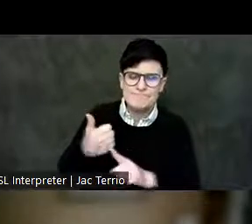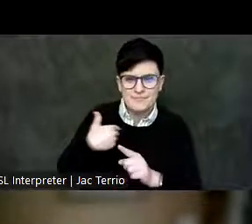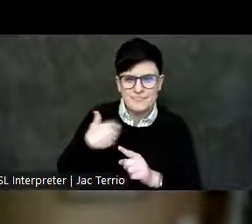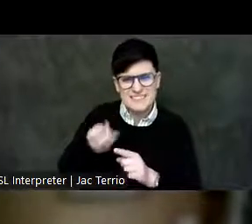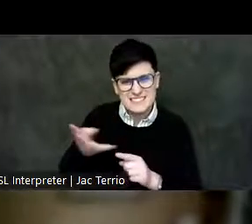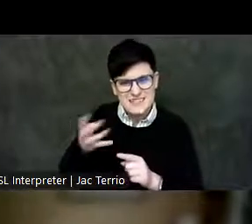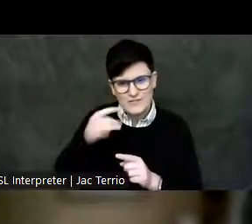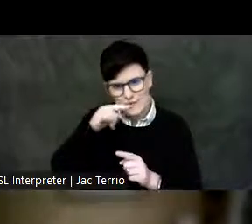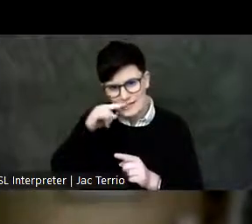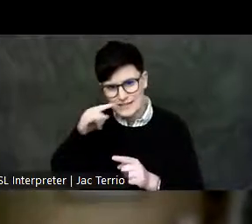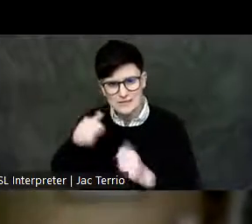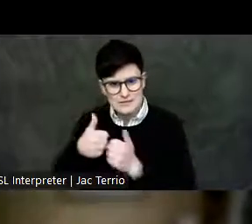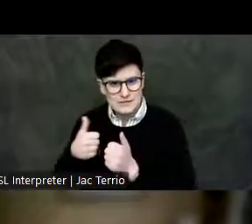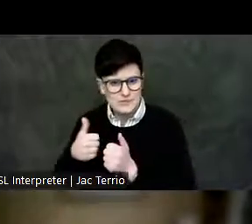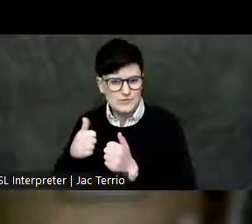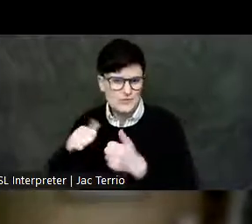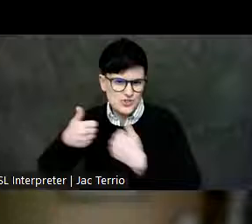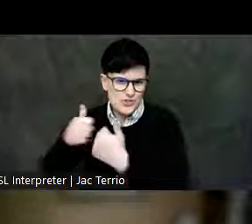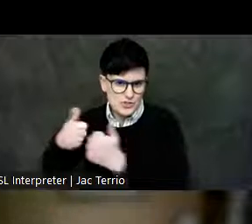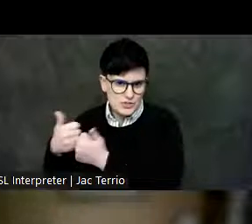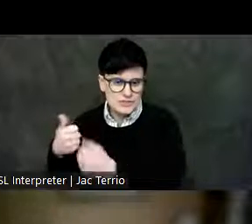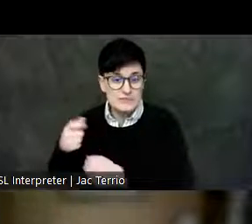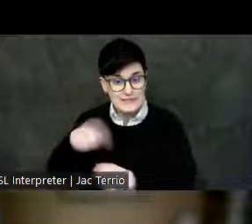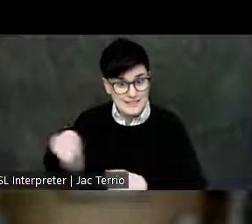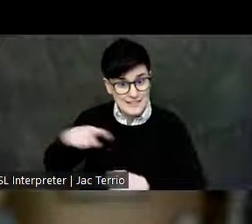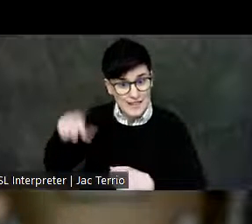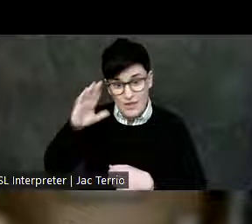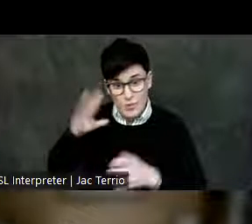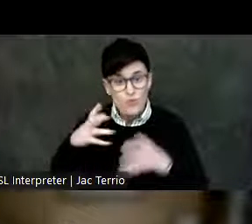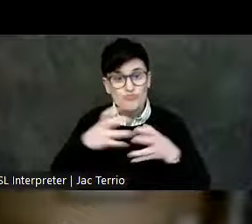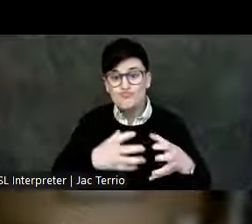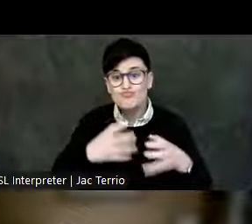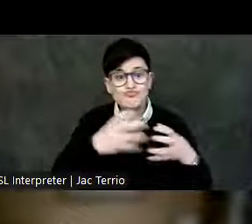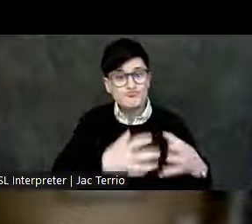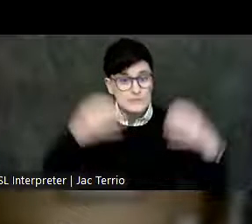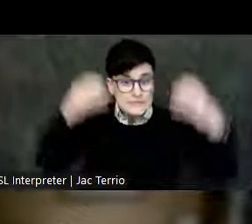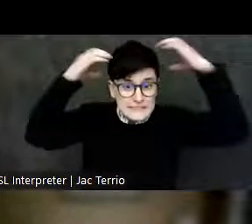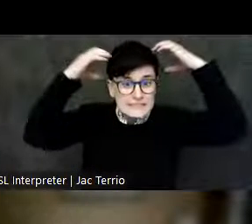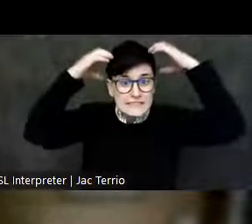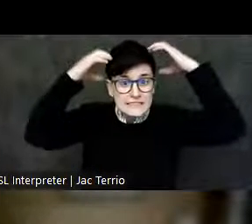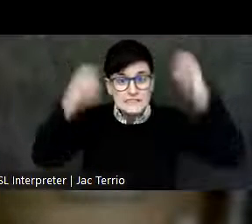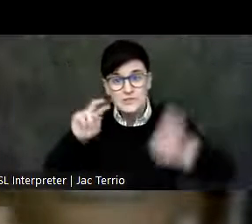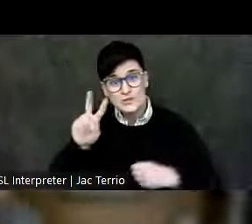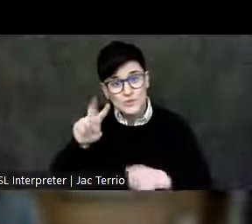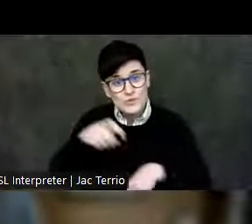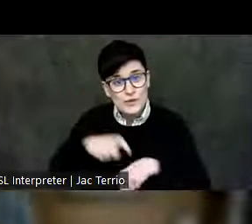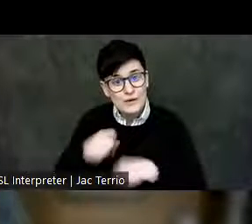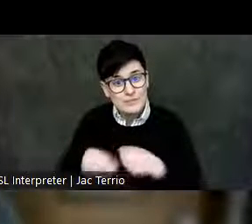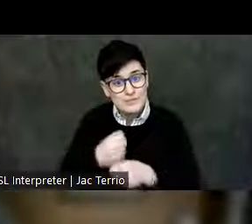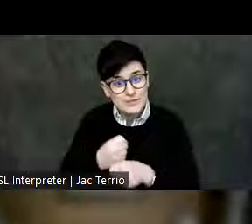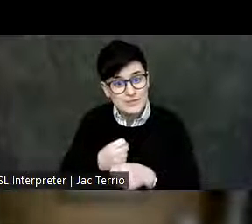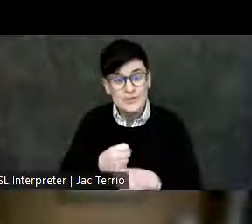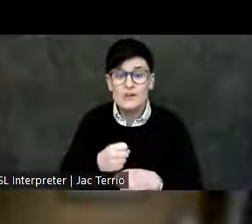kids with challenges, and they go to Disney like twice a year. And, you know, 2 of her children